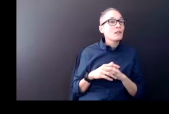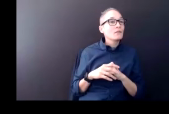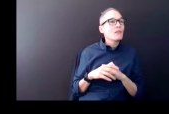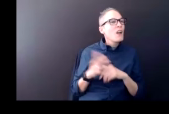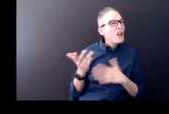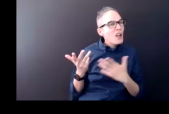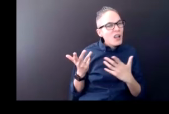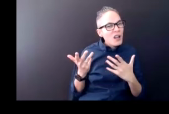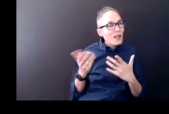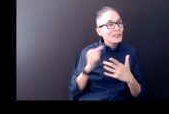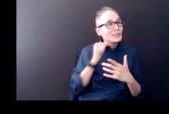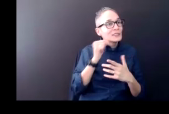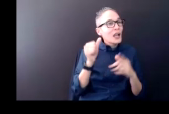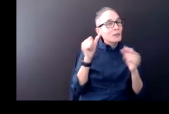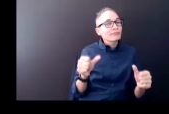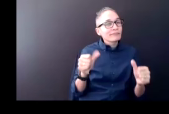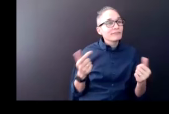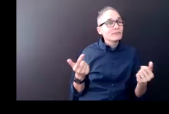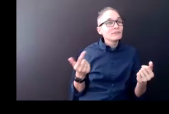Yeah. Oh, did it get it?